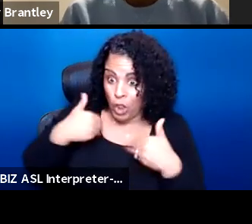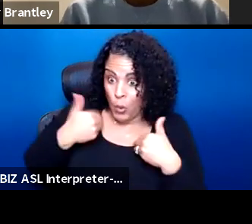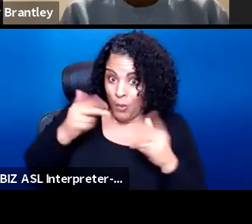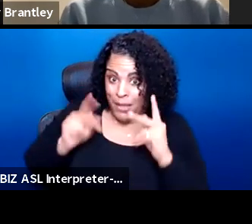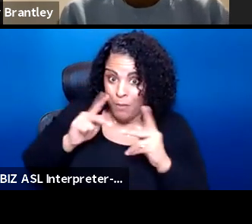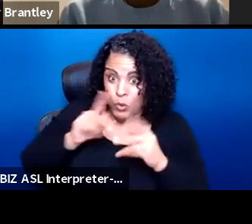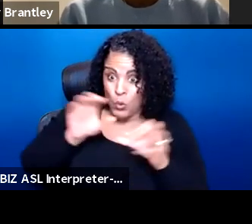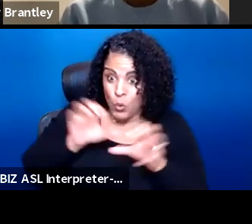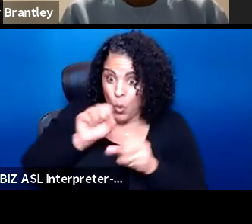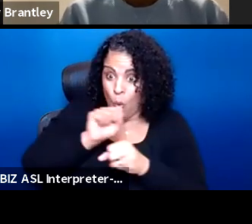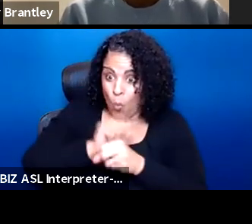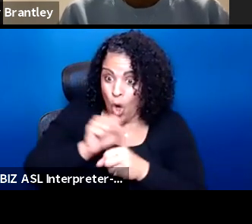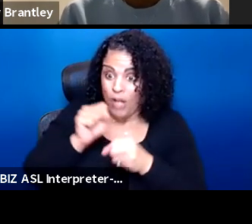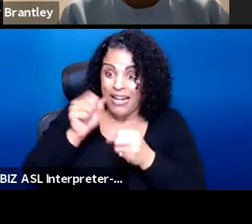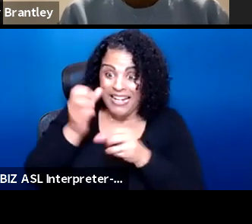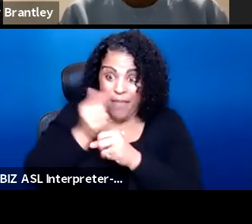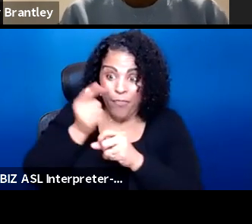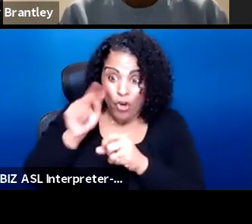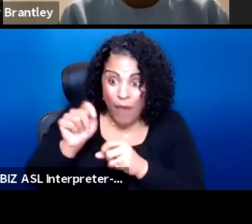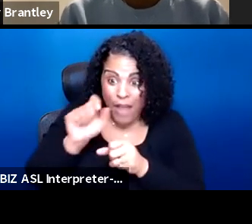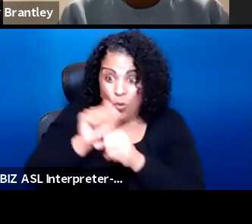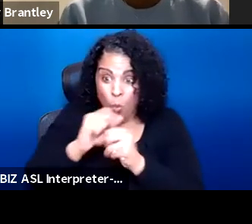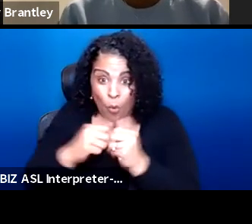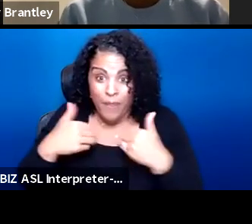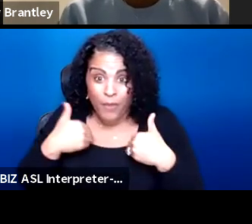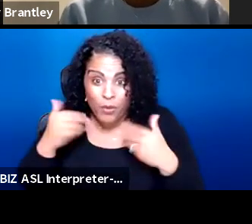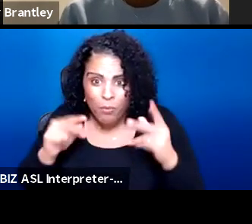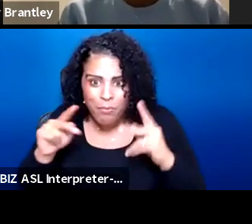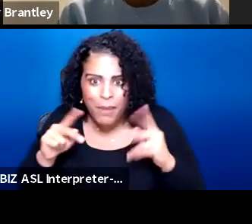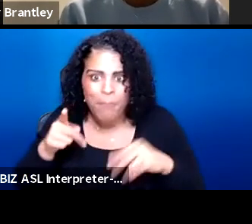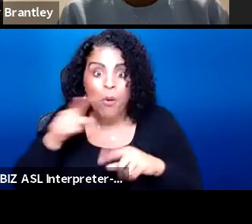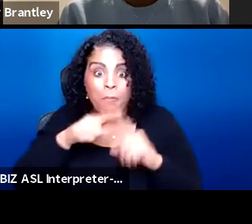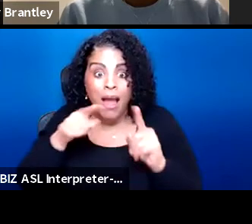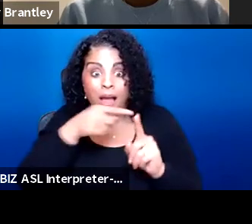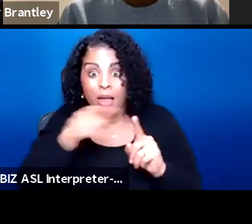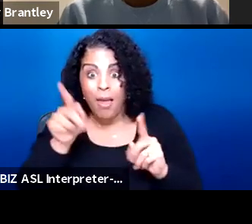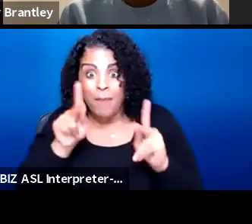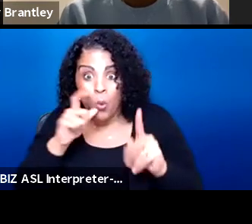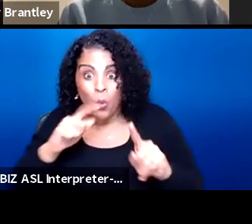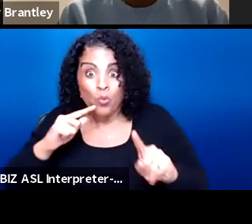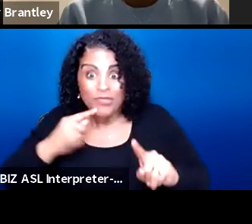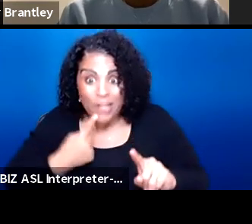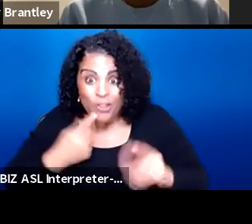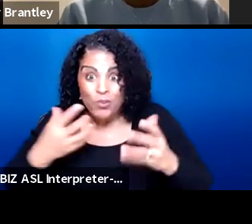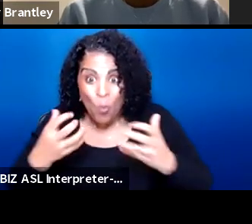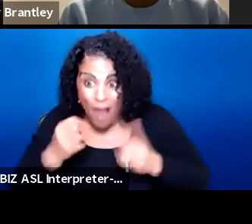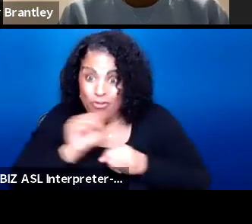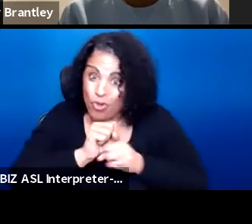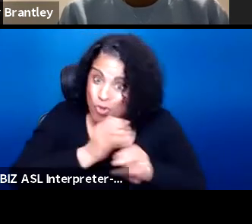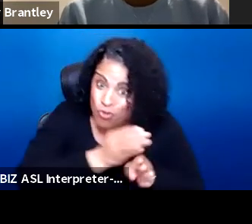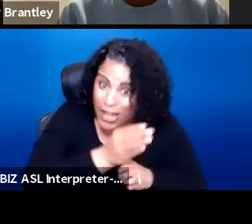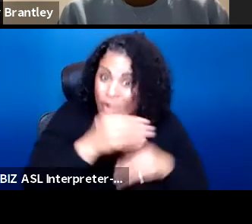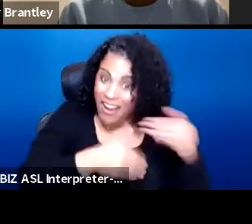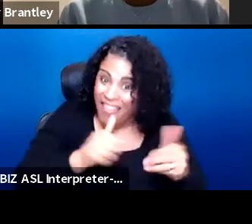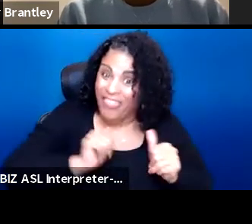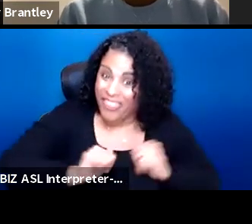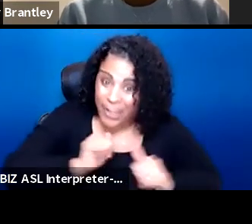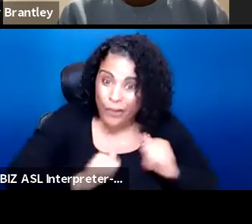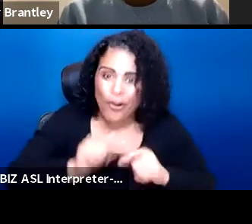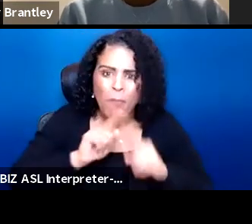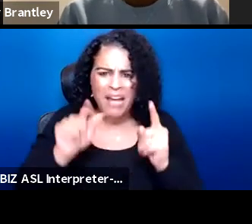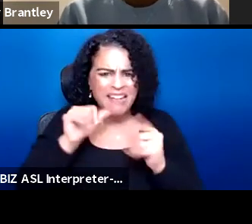getting these grants to, you know, work with youth. But then, you know, the ones who are serious and who want to have a career in this later, not giving